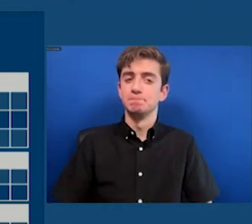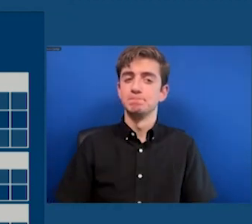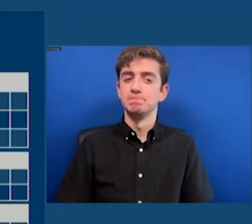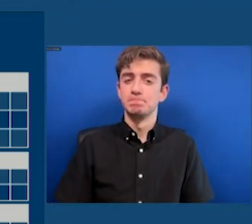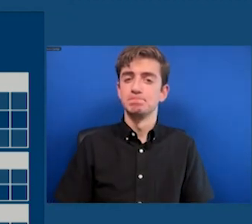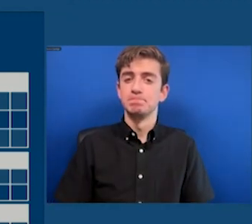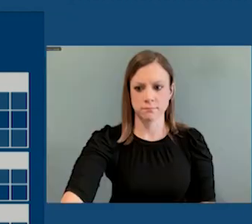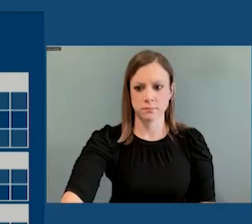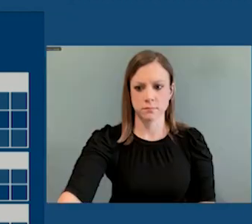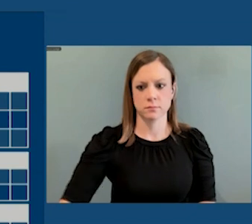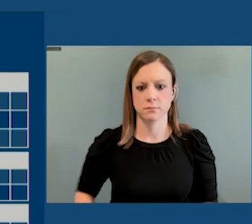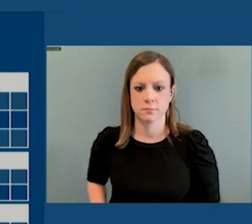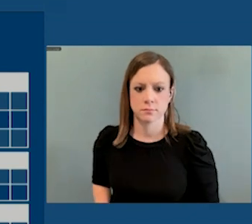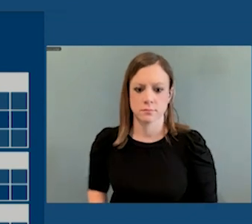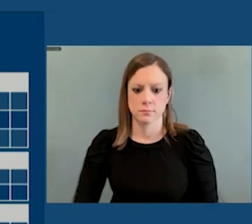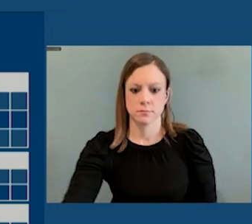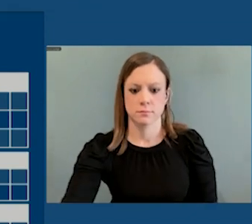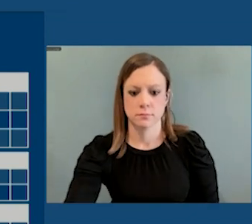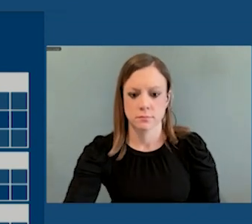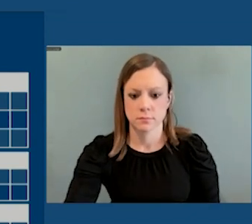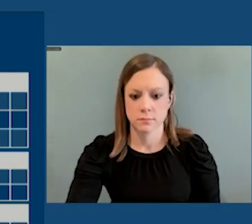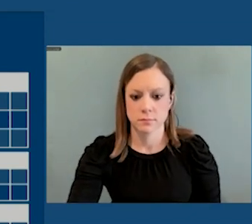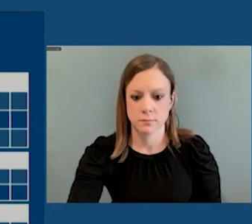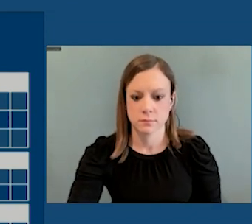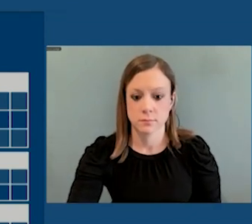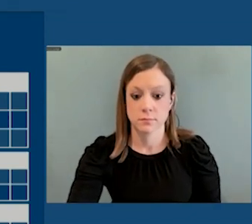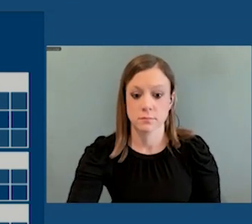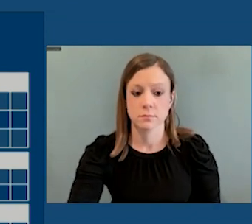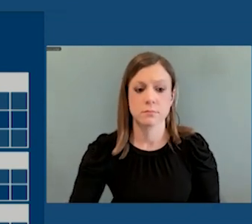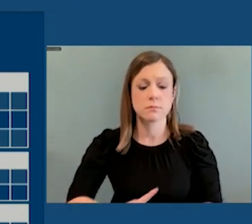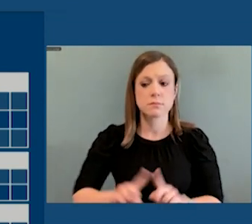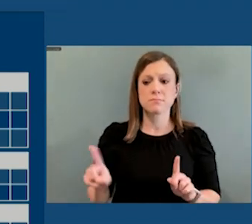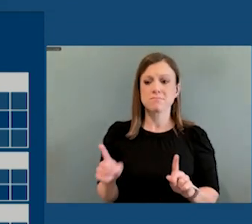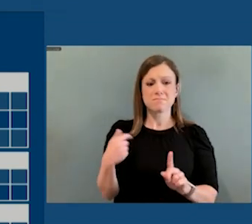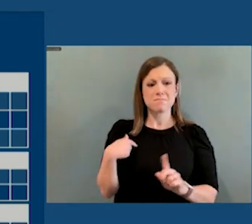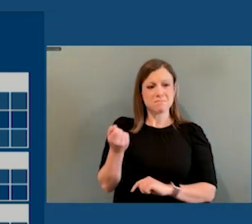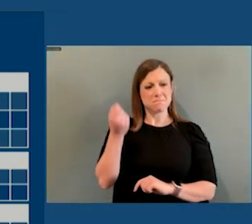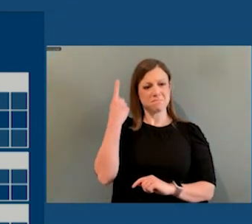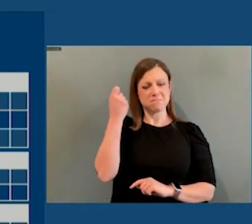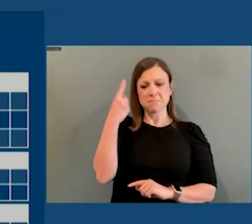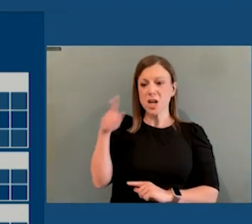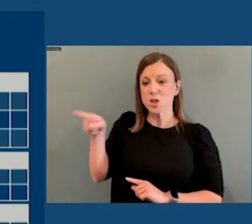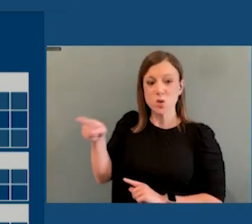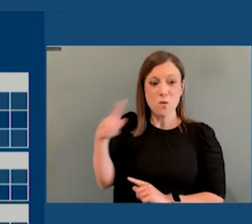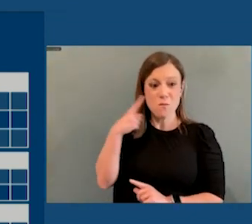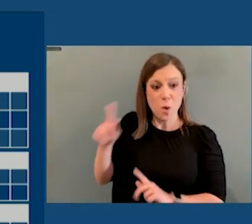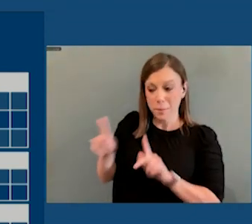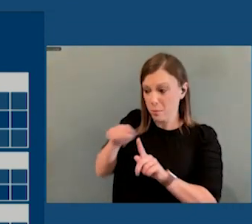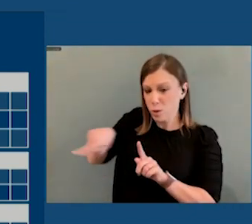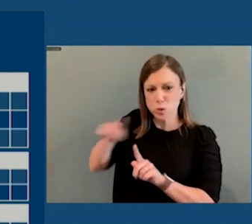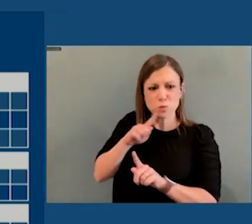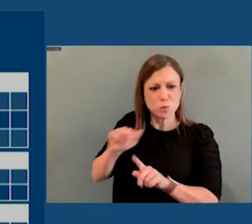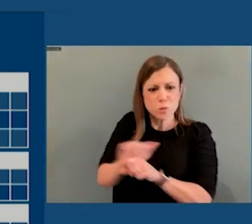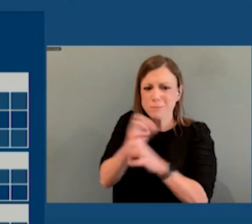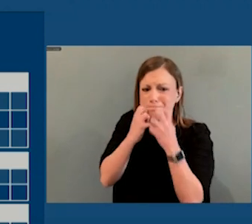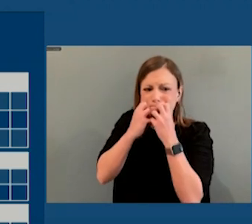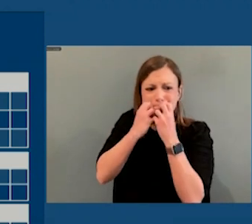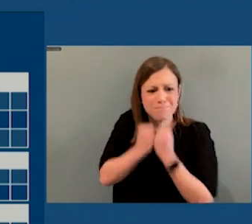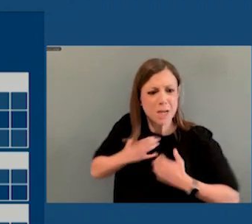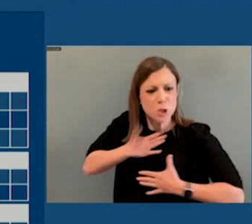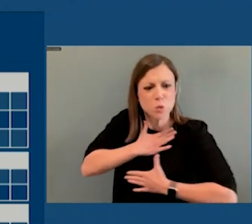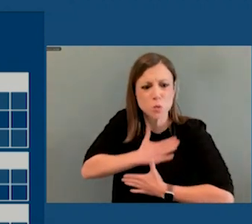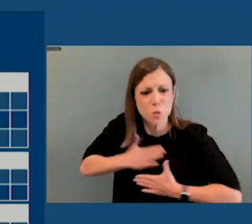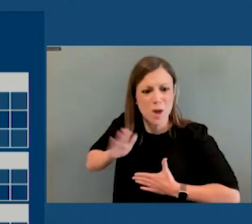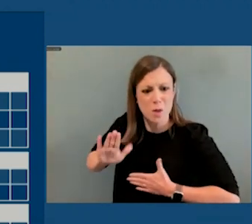But I'll say this, to truly enjoy their homes and their communities, New Yorkers must also